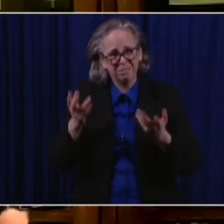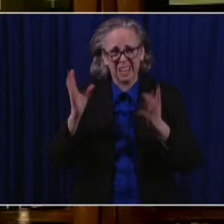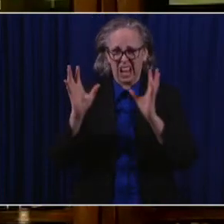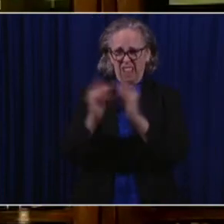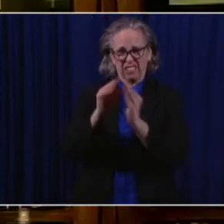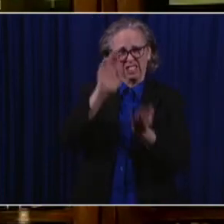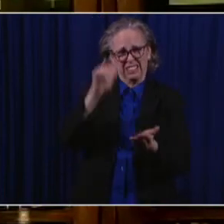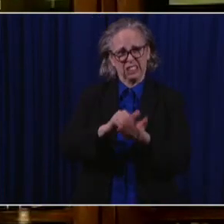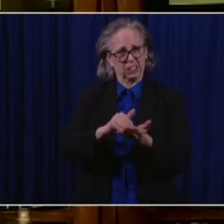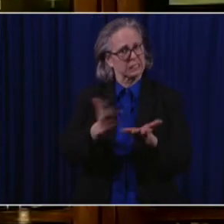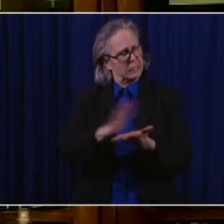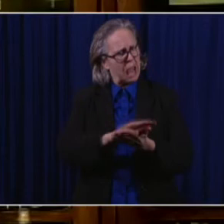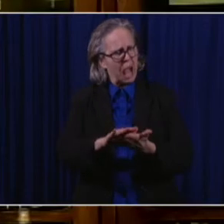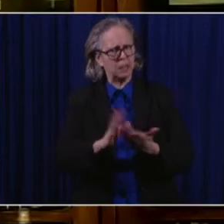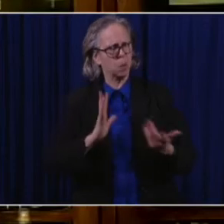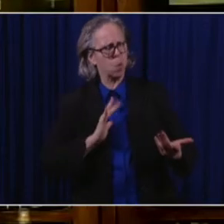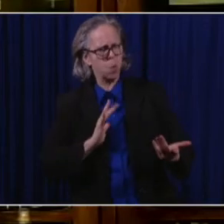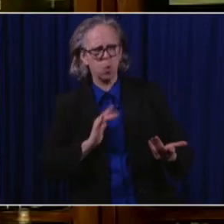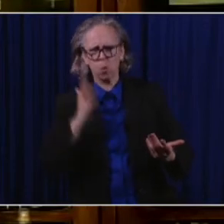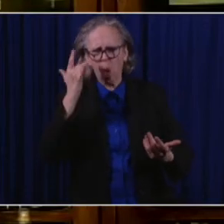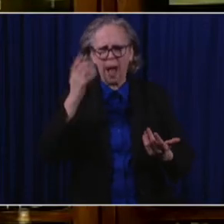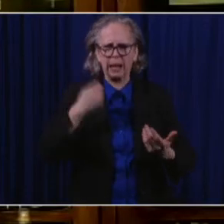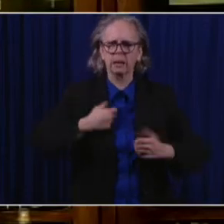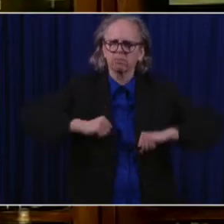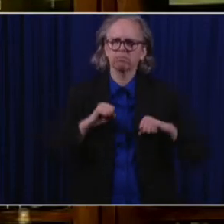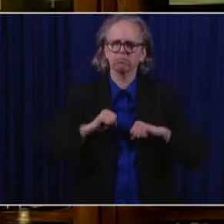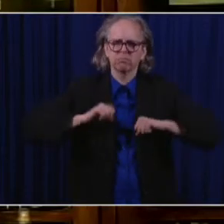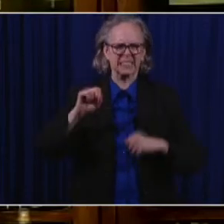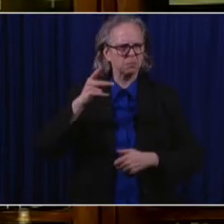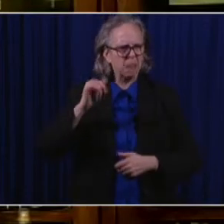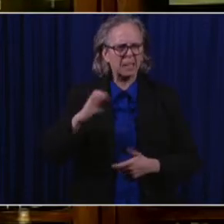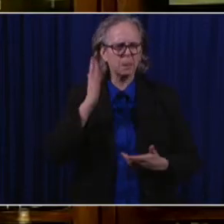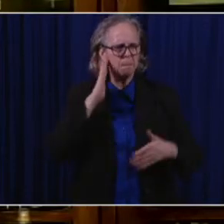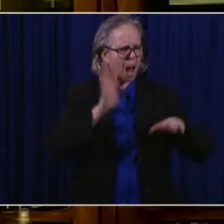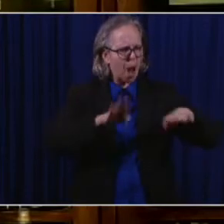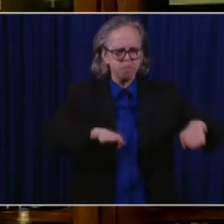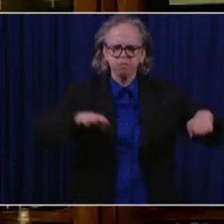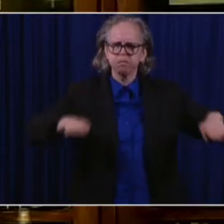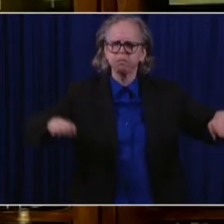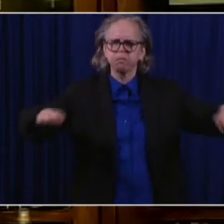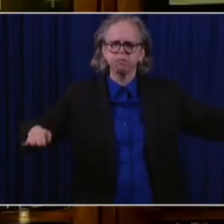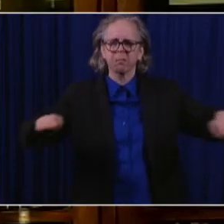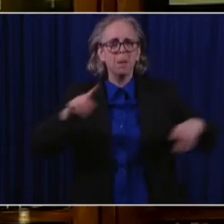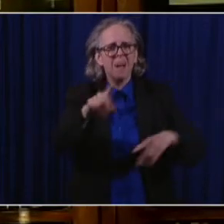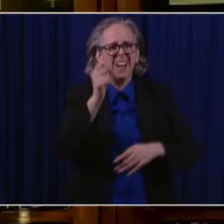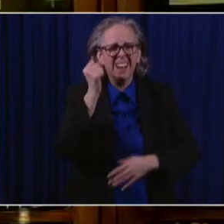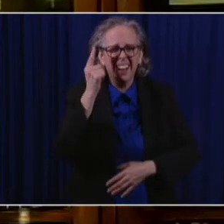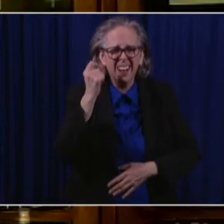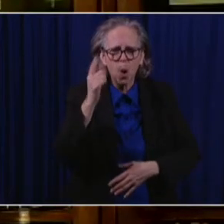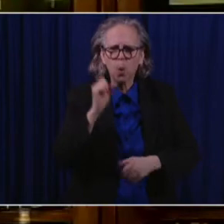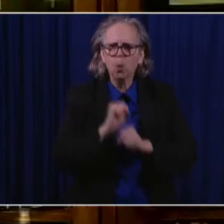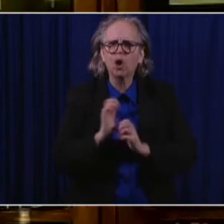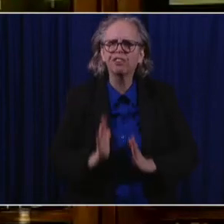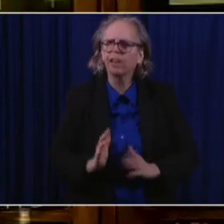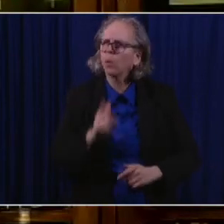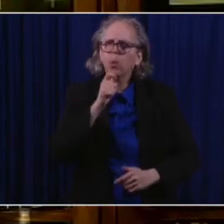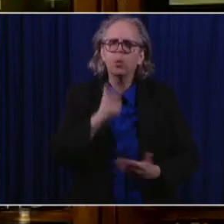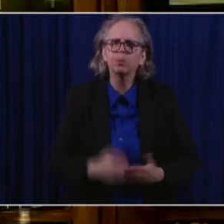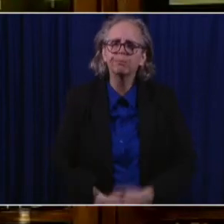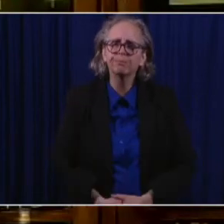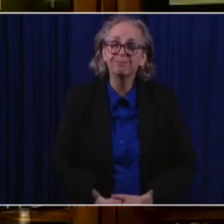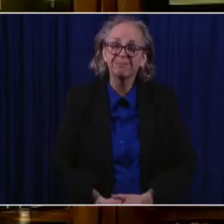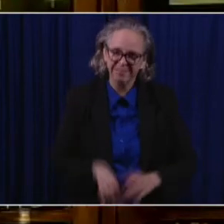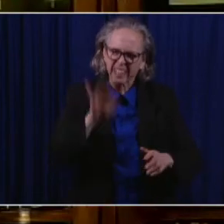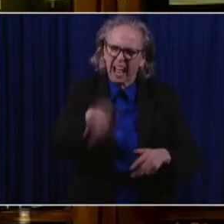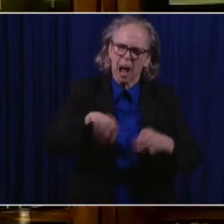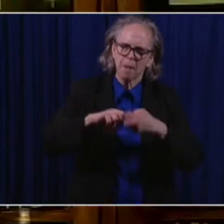space, it provides beds, it provides a place for people to recover. However, I need people to work there. And right now, I would have to generate